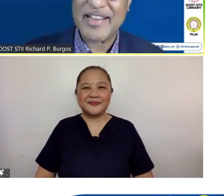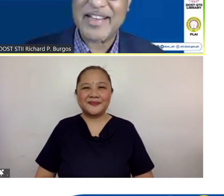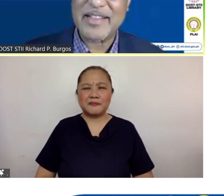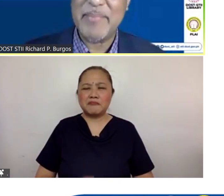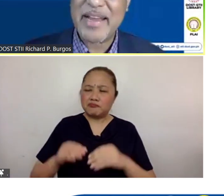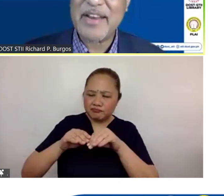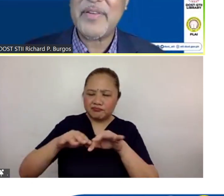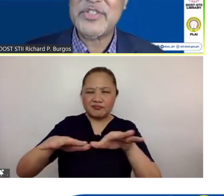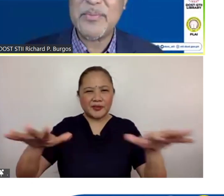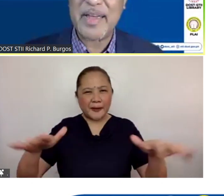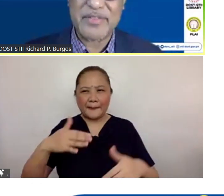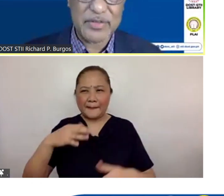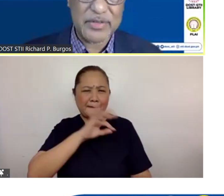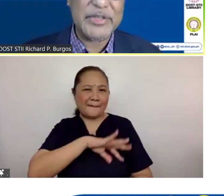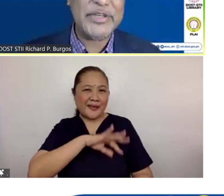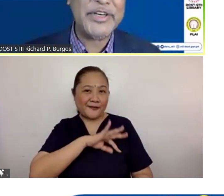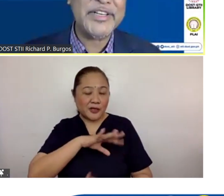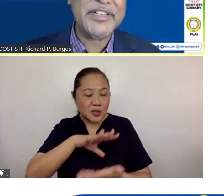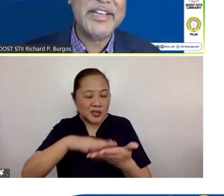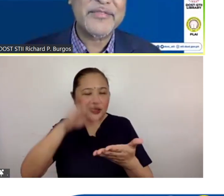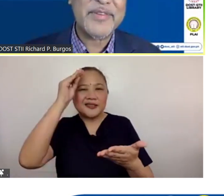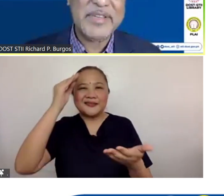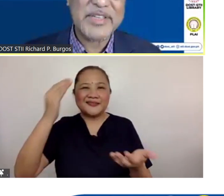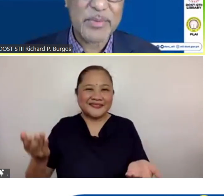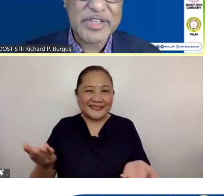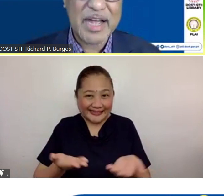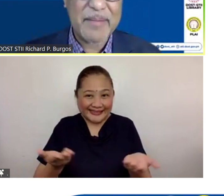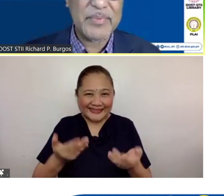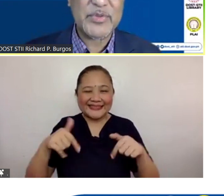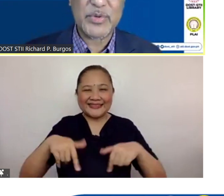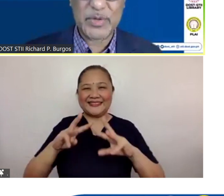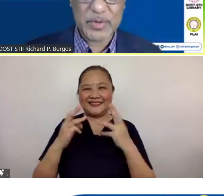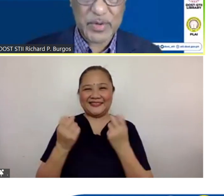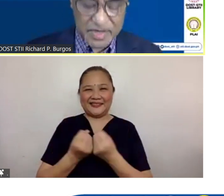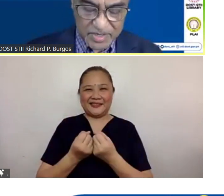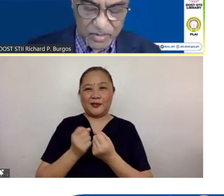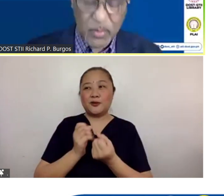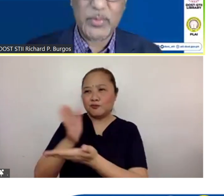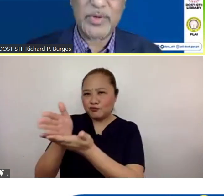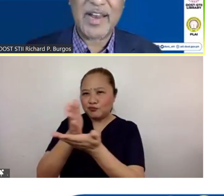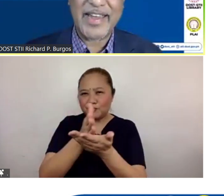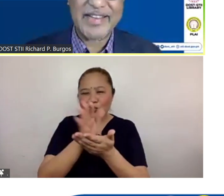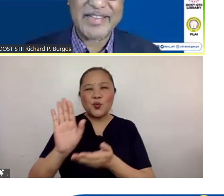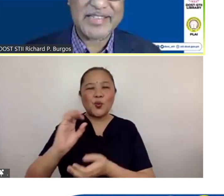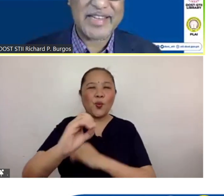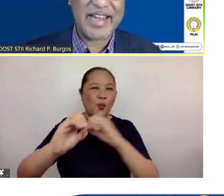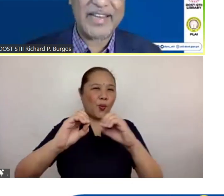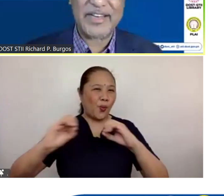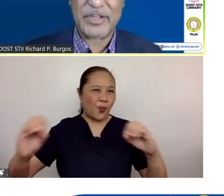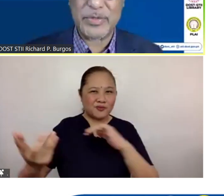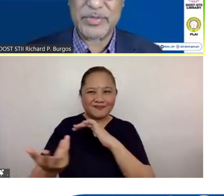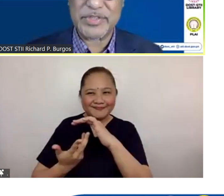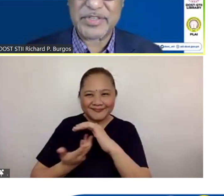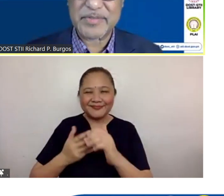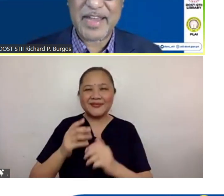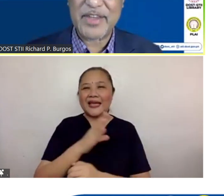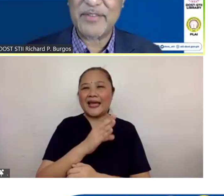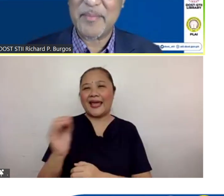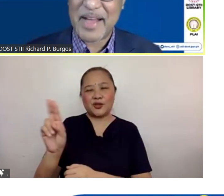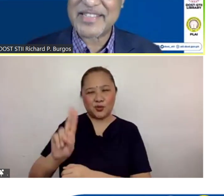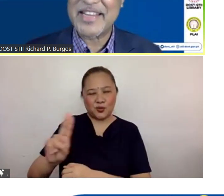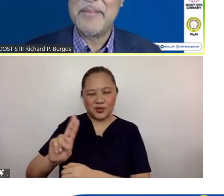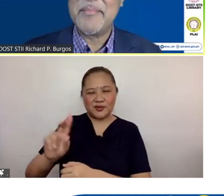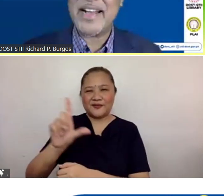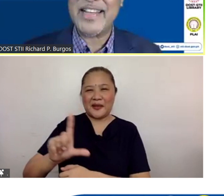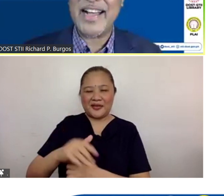spread the benefits you may have learned from this workshop to your own clients and users. Thank you